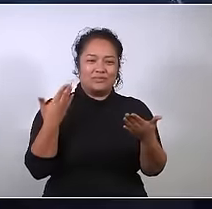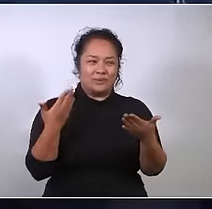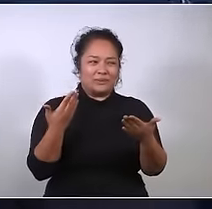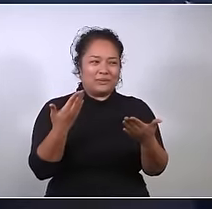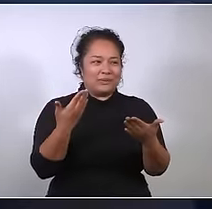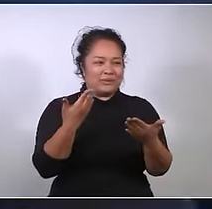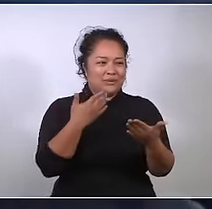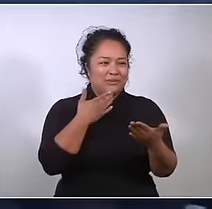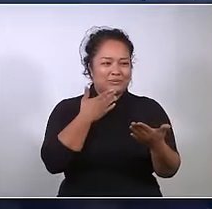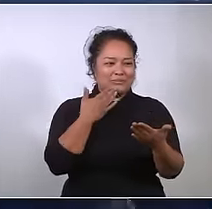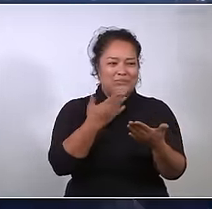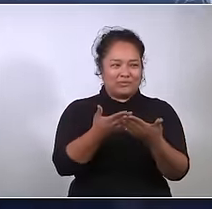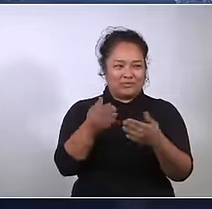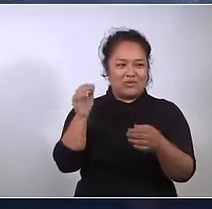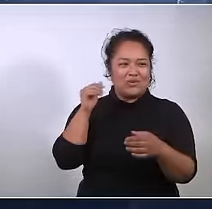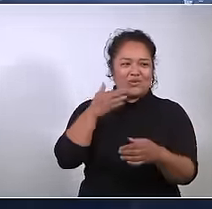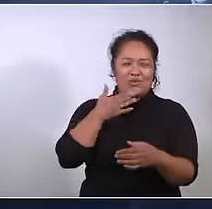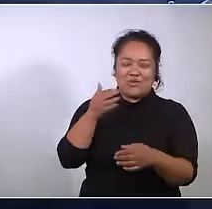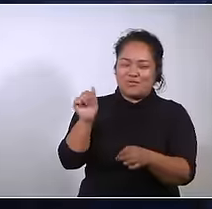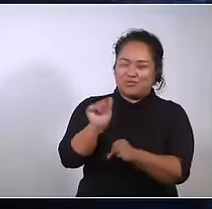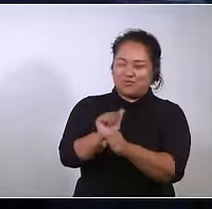you're so.